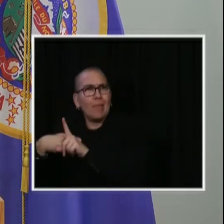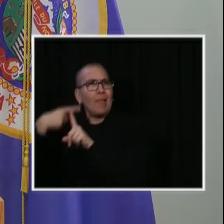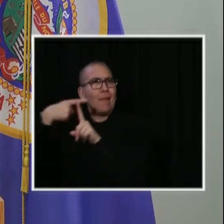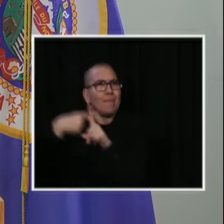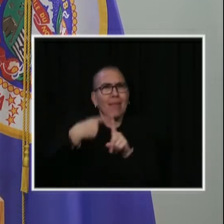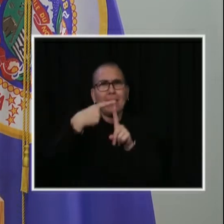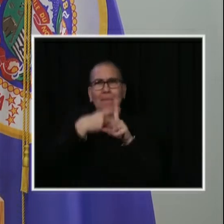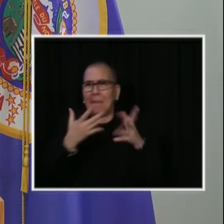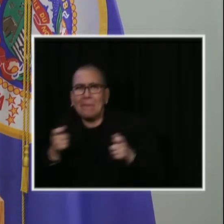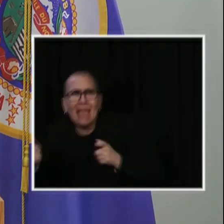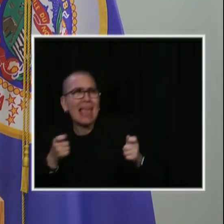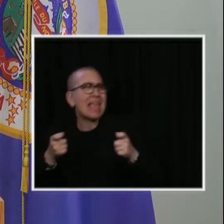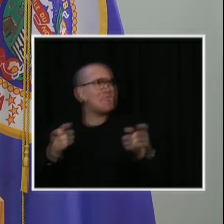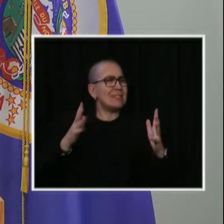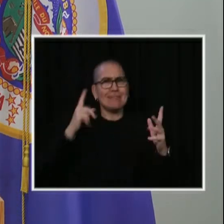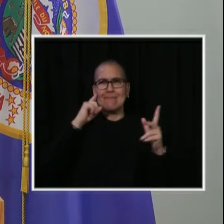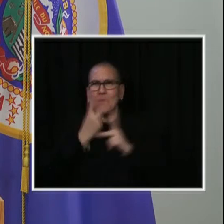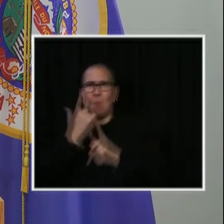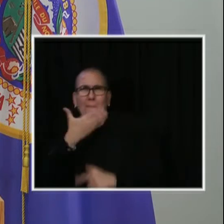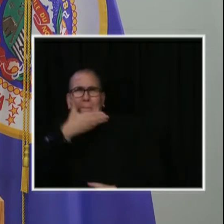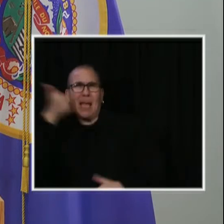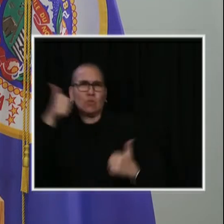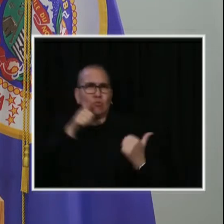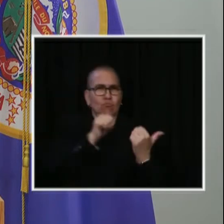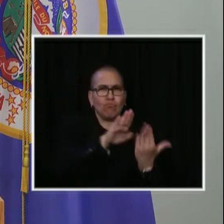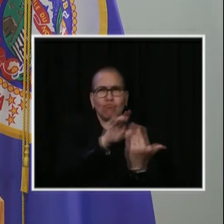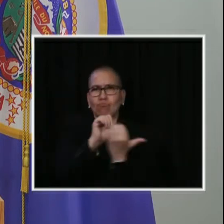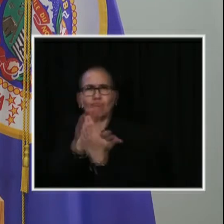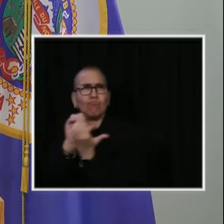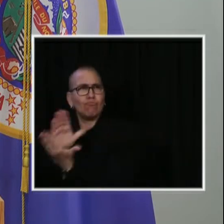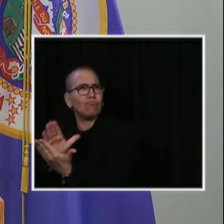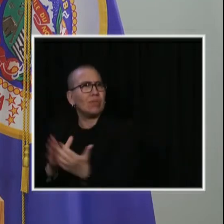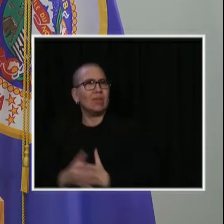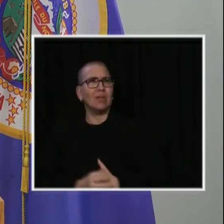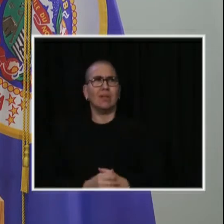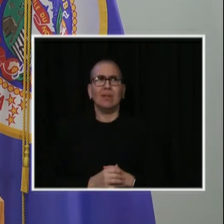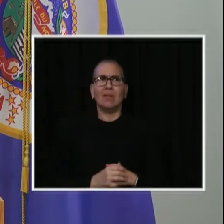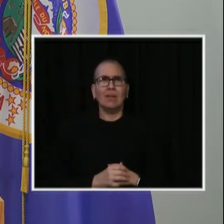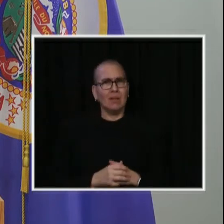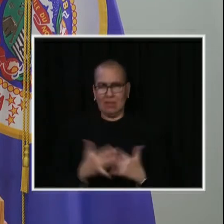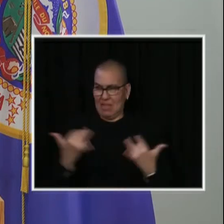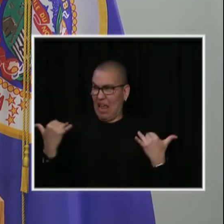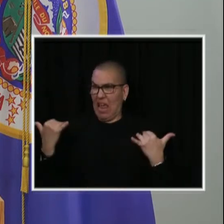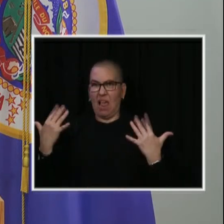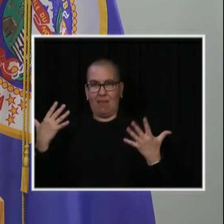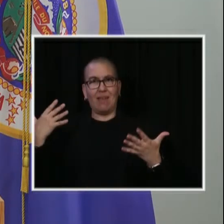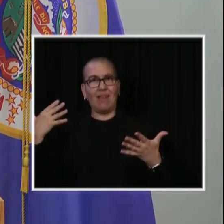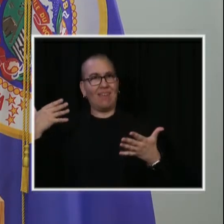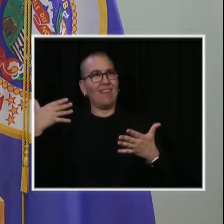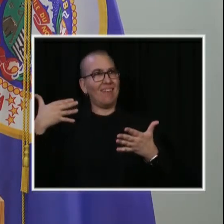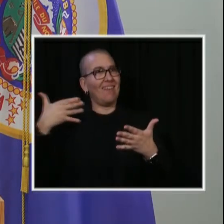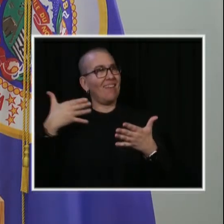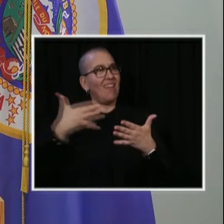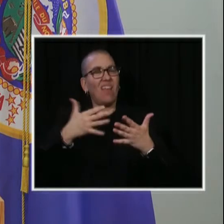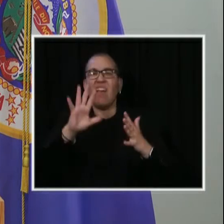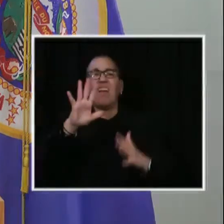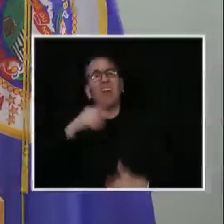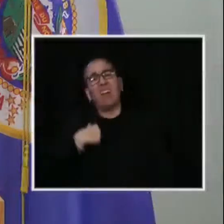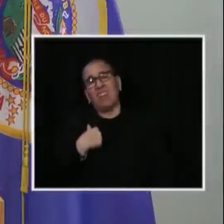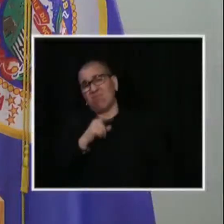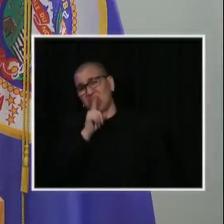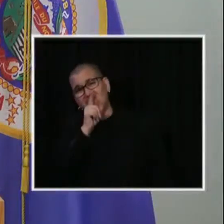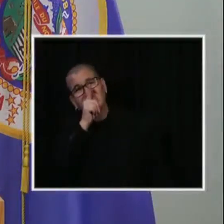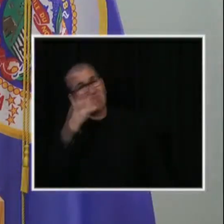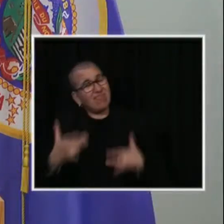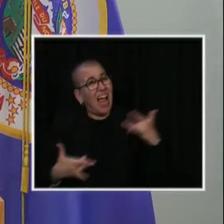What are they putting in? And there's somebody that has to collate all that and put it into a workable place so that I can look at that and try and digest it. So I'm going to give a personal thank you to